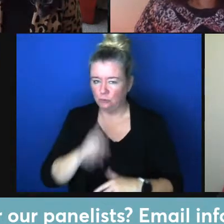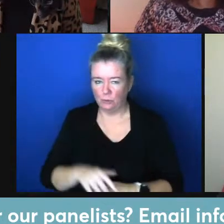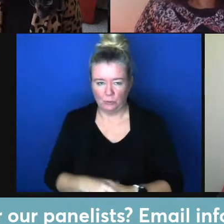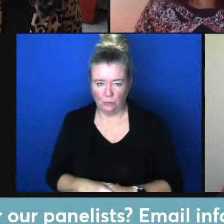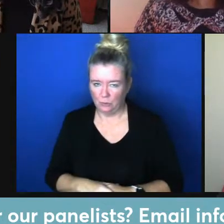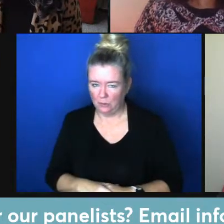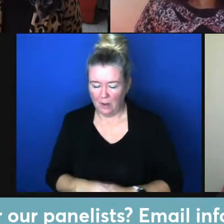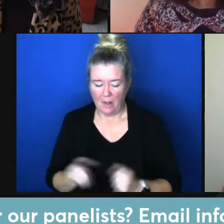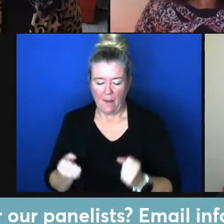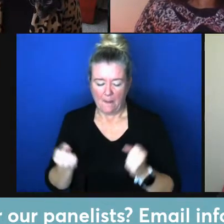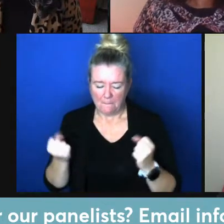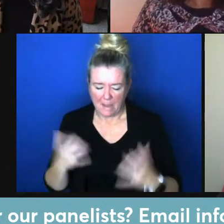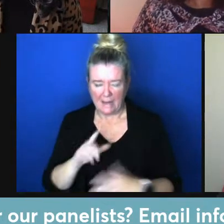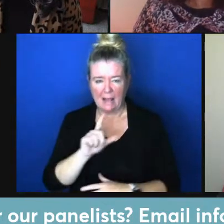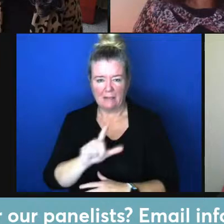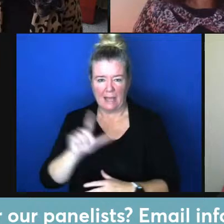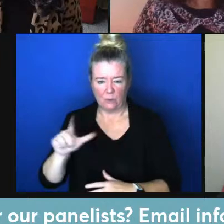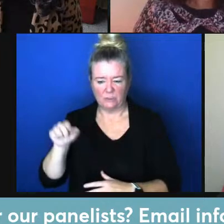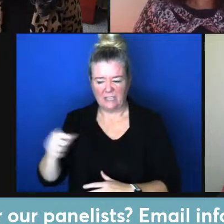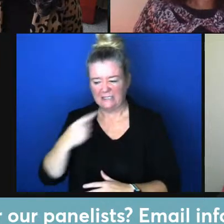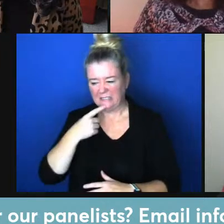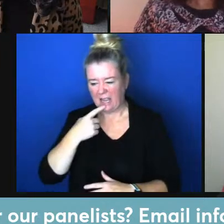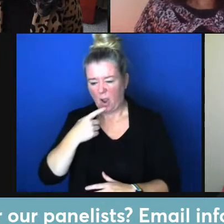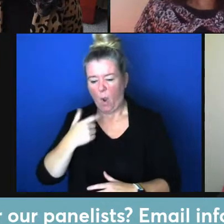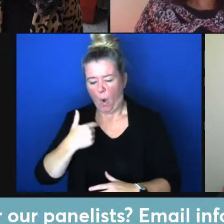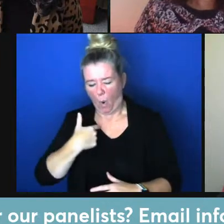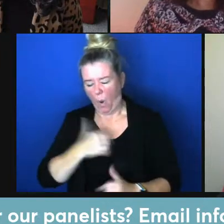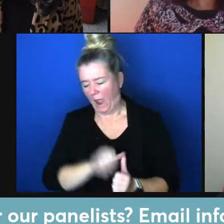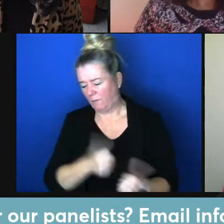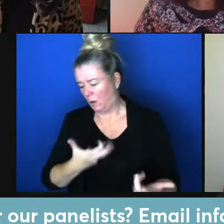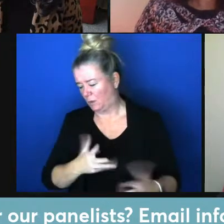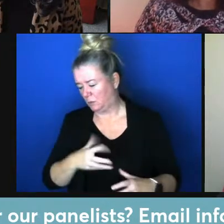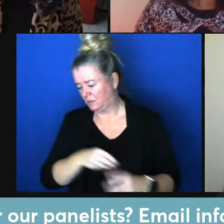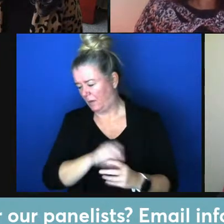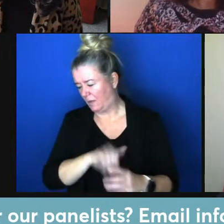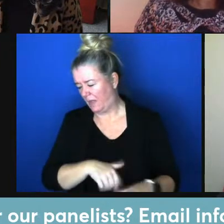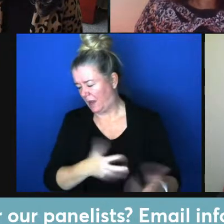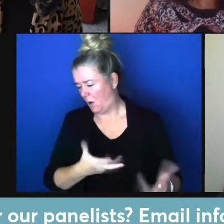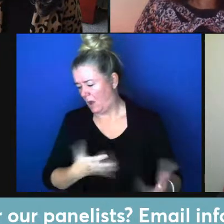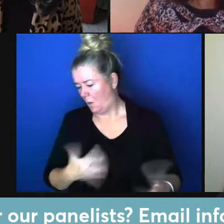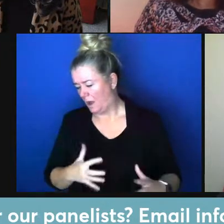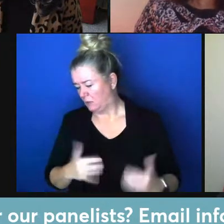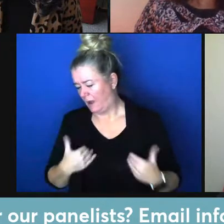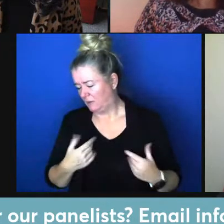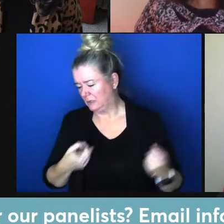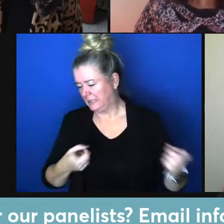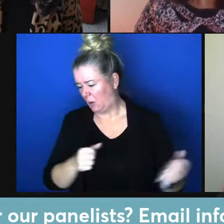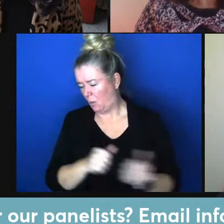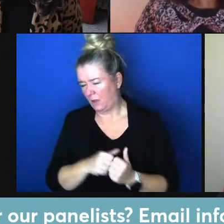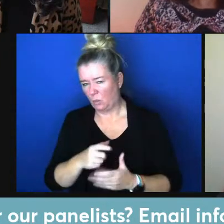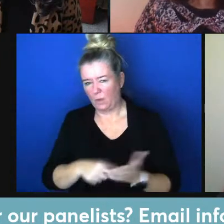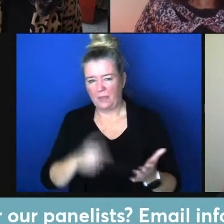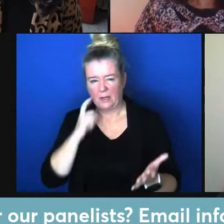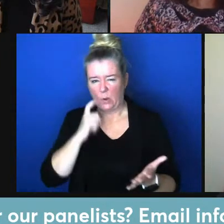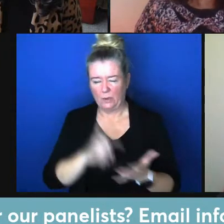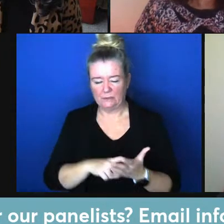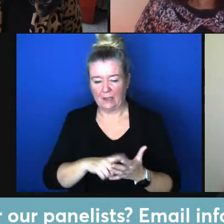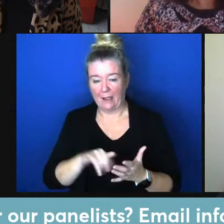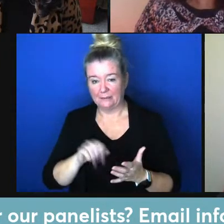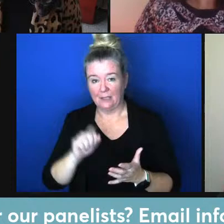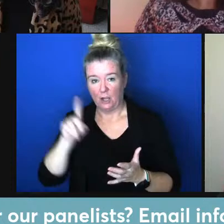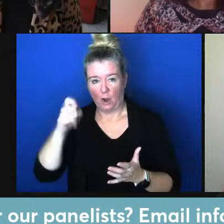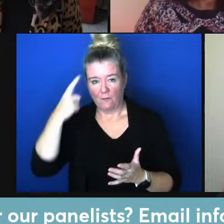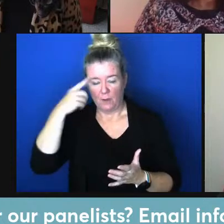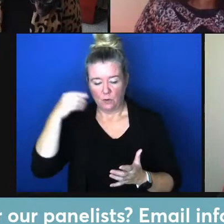many landlords say they avoid or don't want to participate in the program because they don't want to have to deal with what they see as the government red